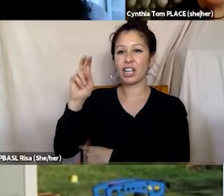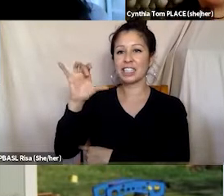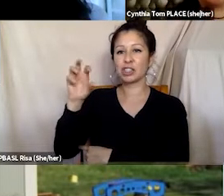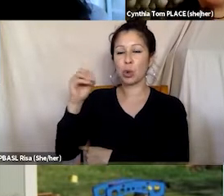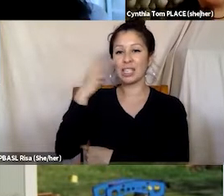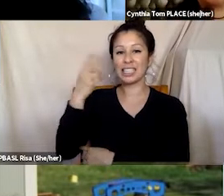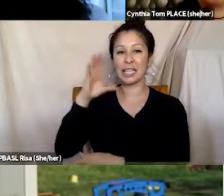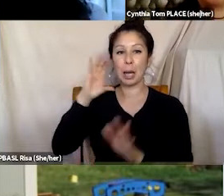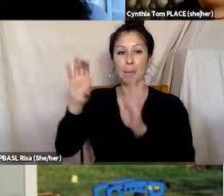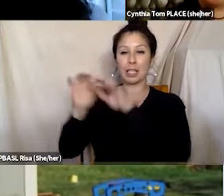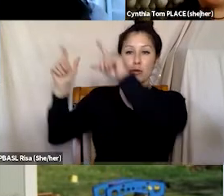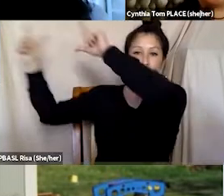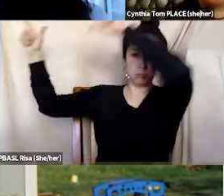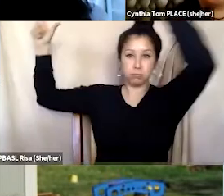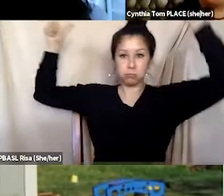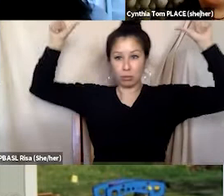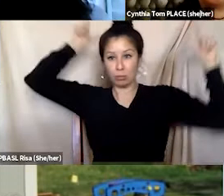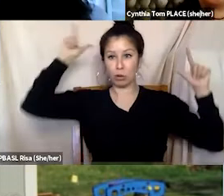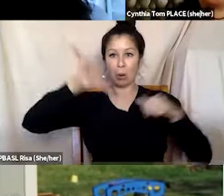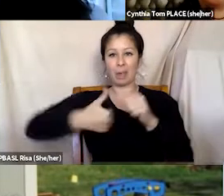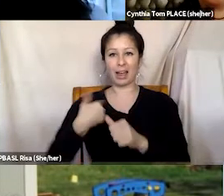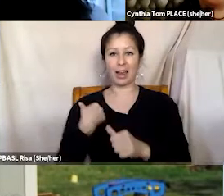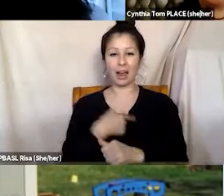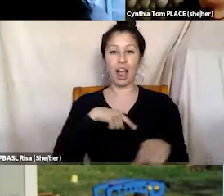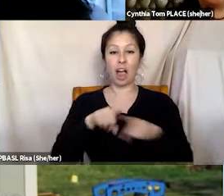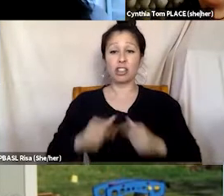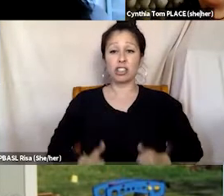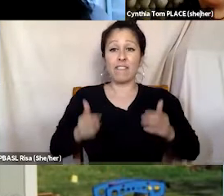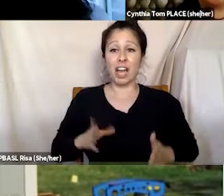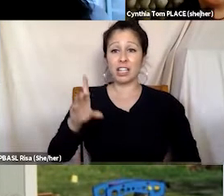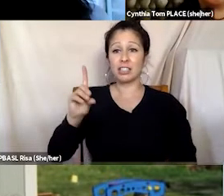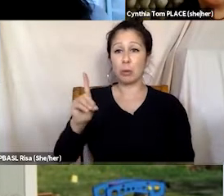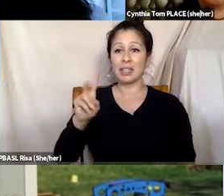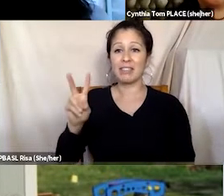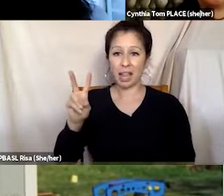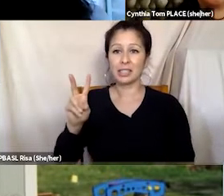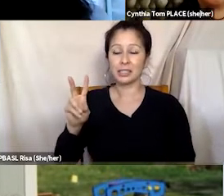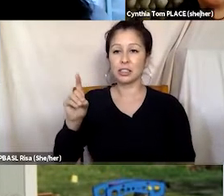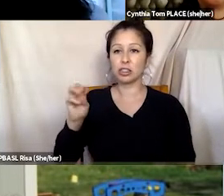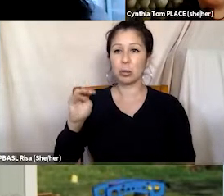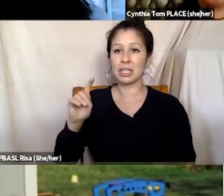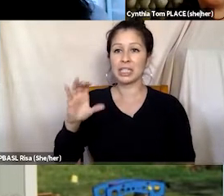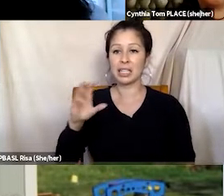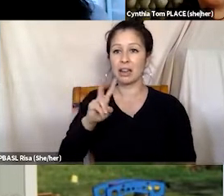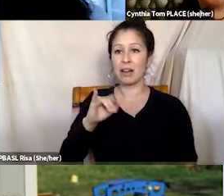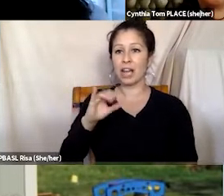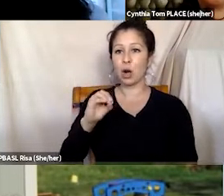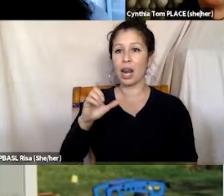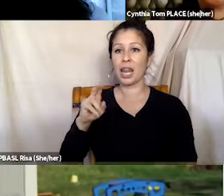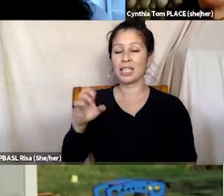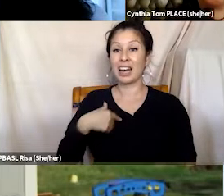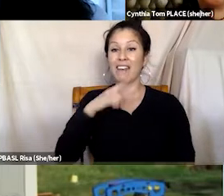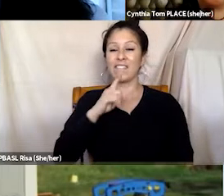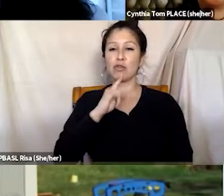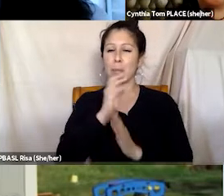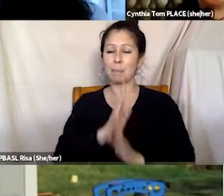our image. And I'm also a survivor of domestic violence, and I feel really blessed to now be married to my